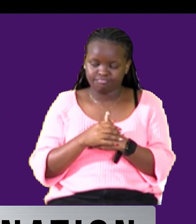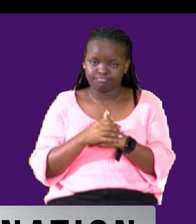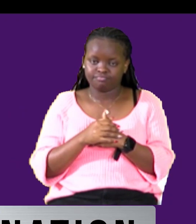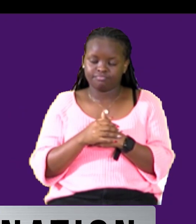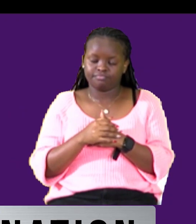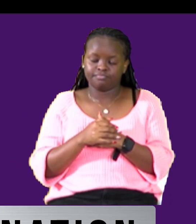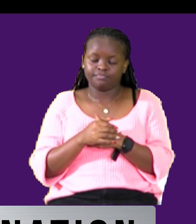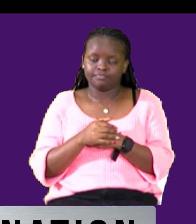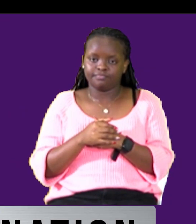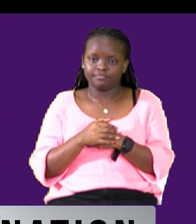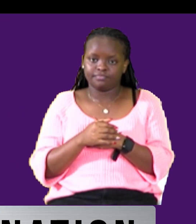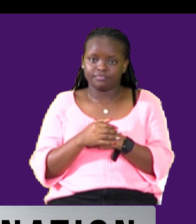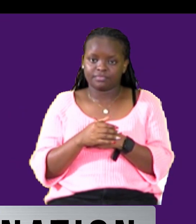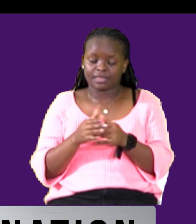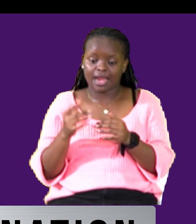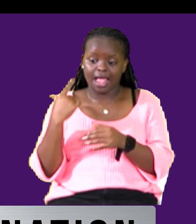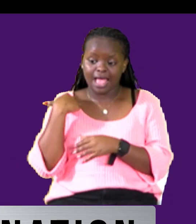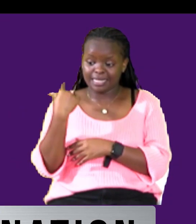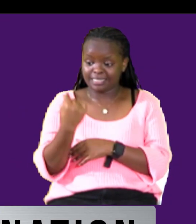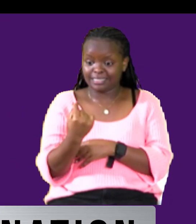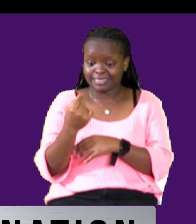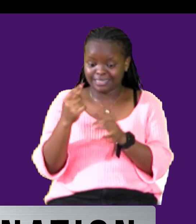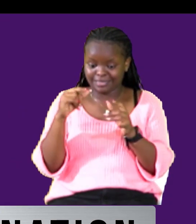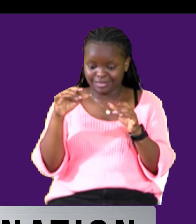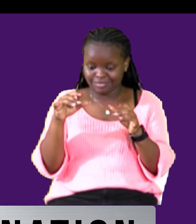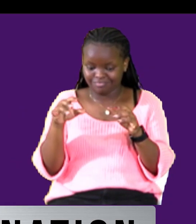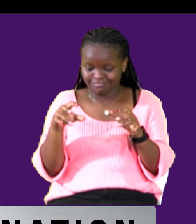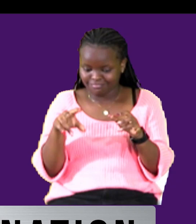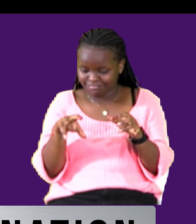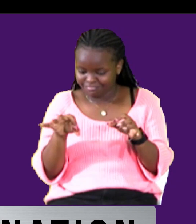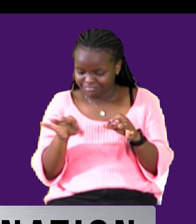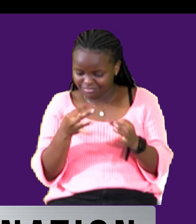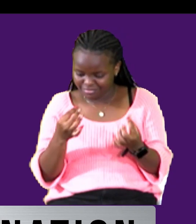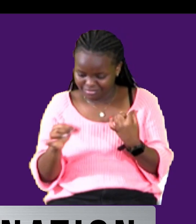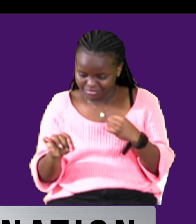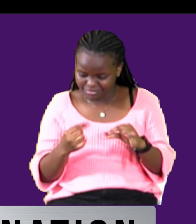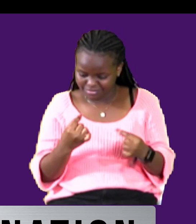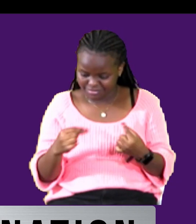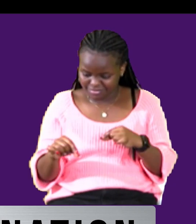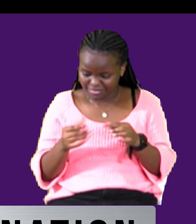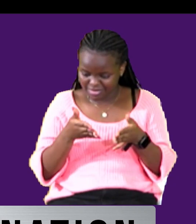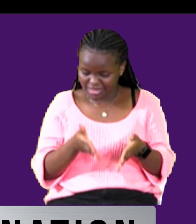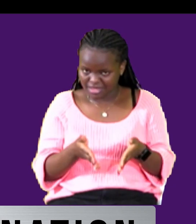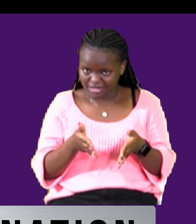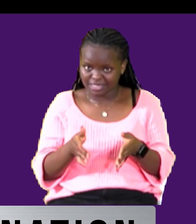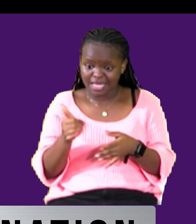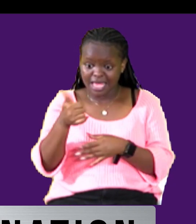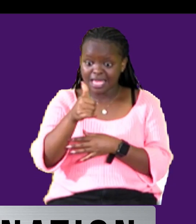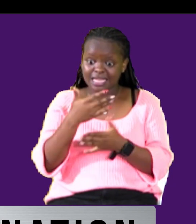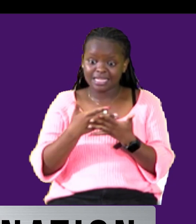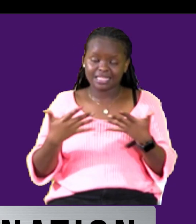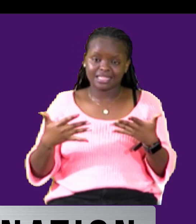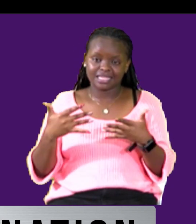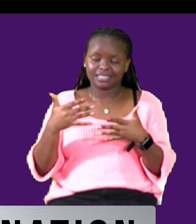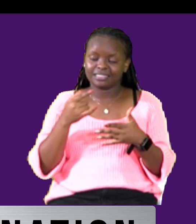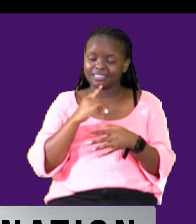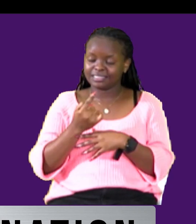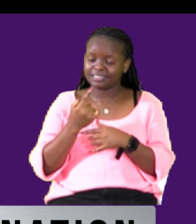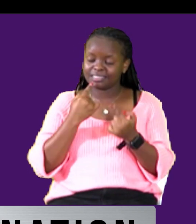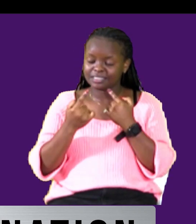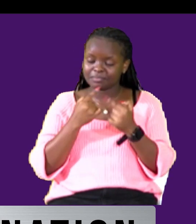line. So until you interrogate that, everything else that we talk about, Jeff and Jonah, would be